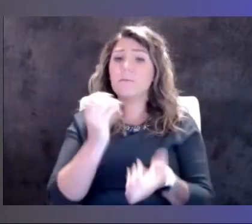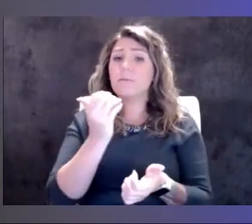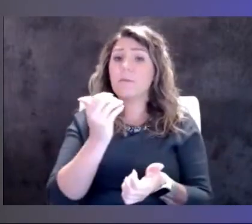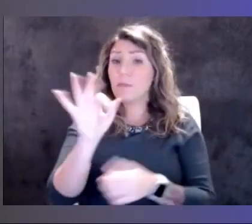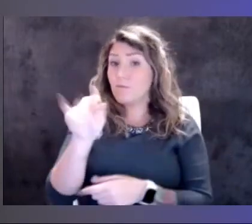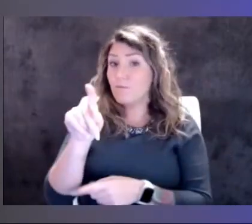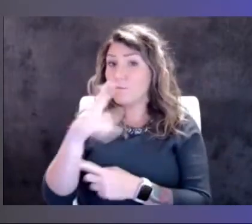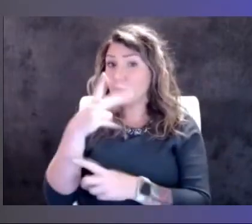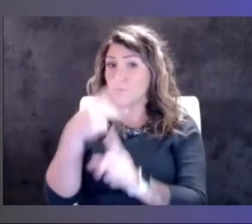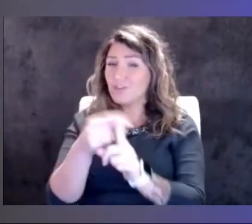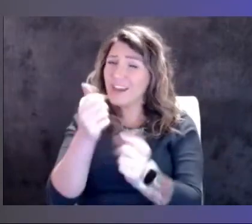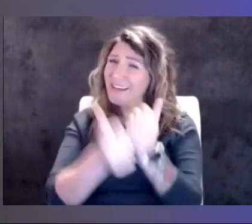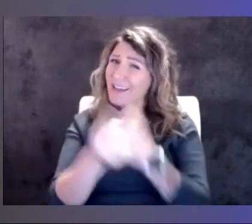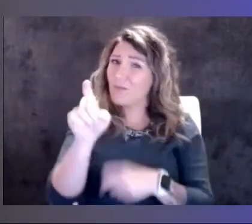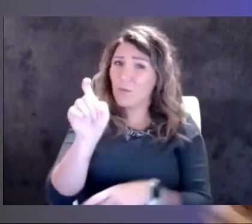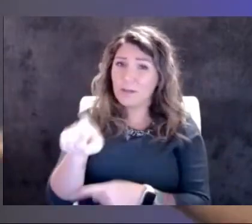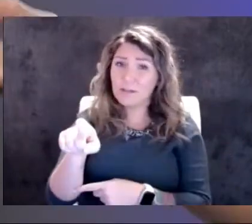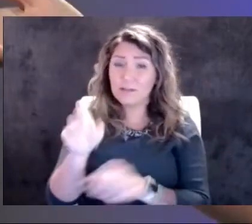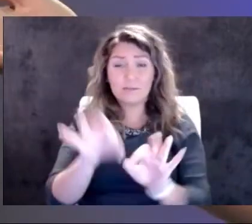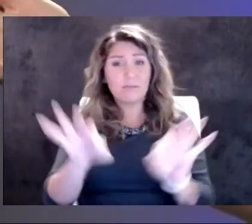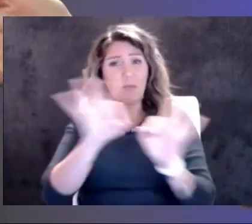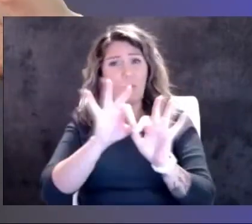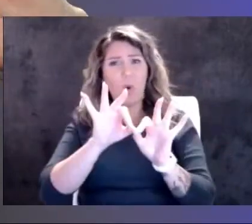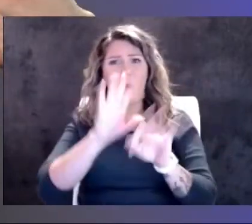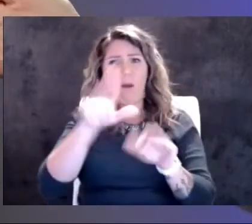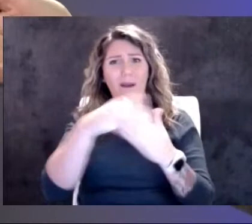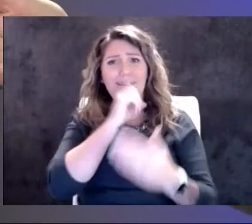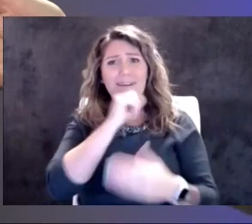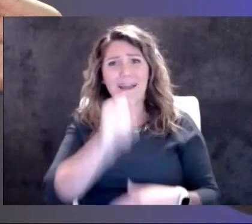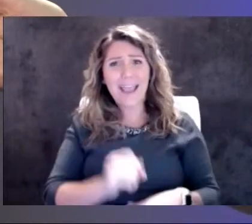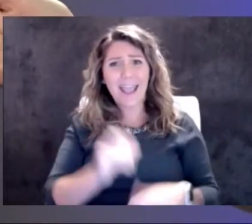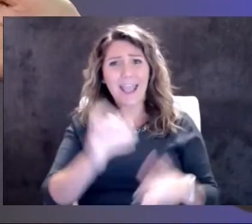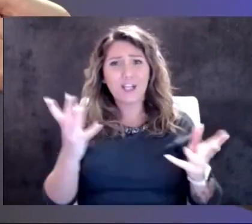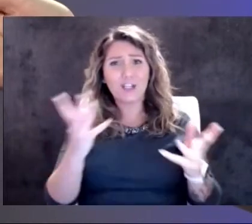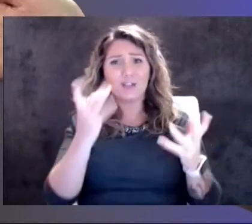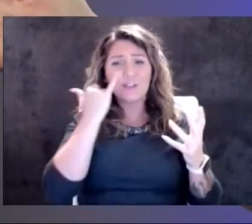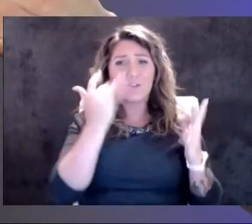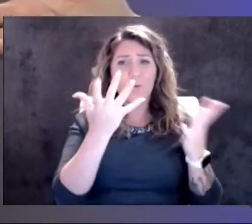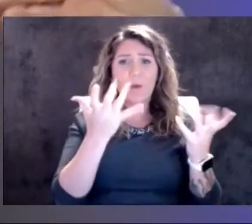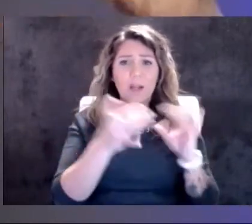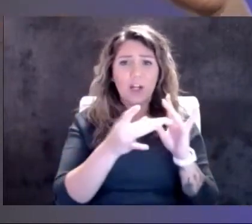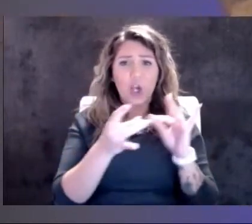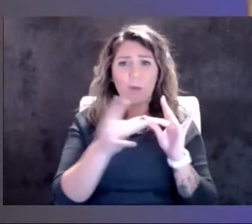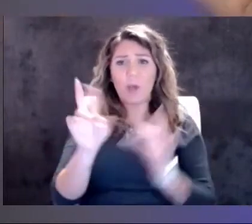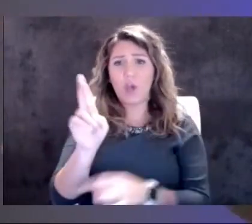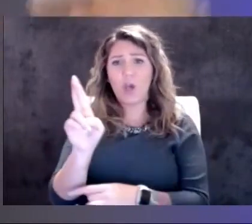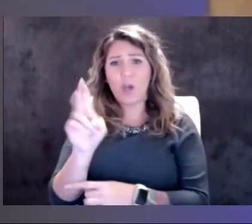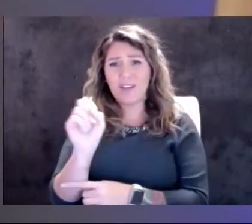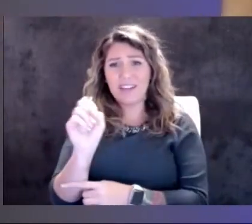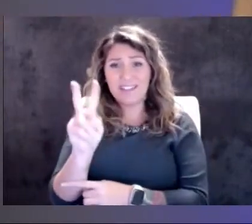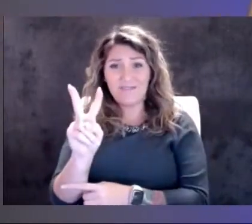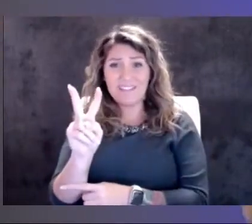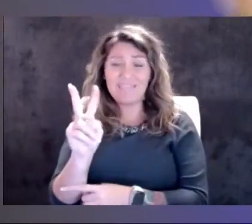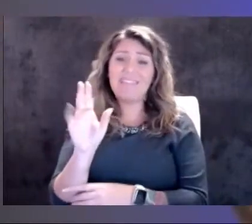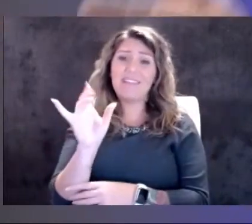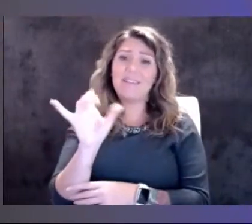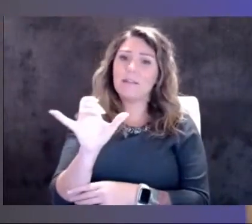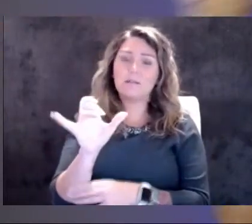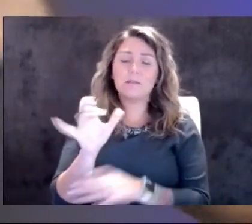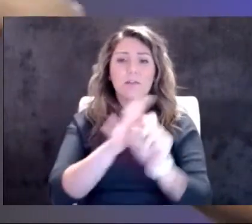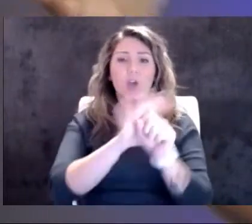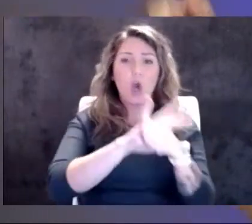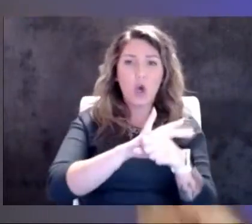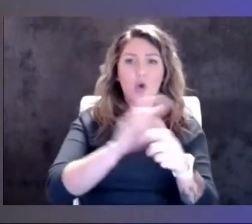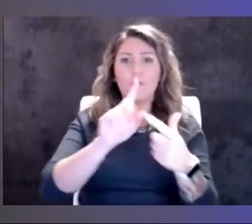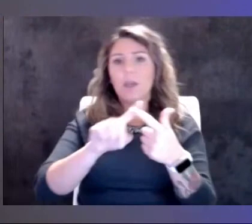it's important for all ages. So I don't know if you want to comment about RSV, because I do think that it's COVID, it's the flu,